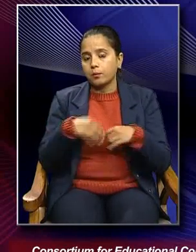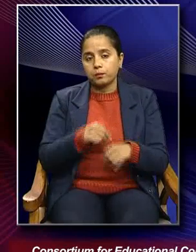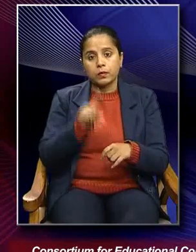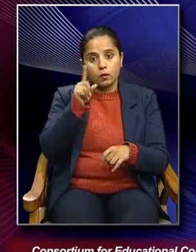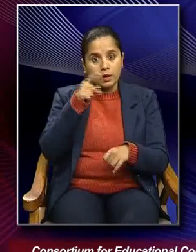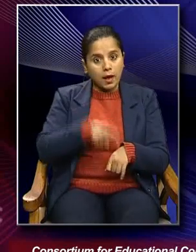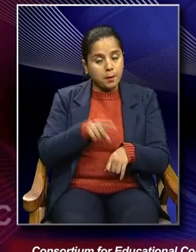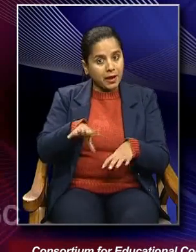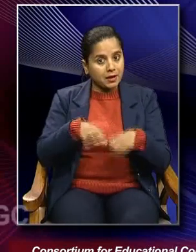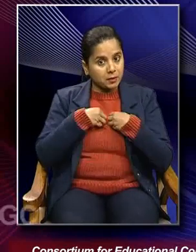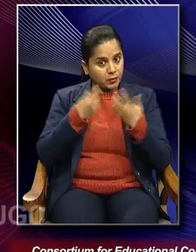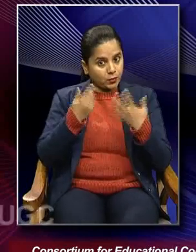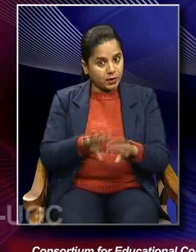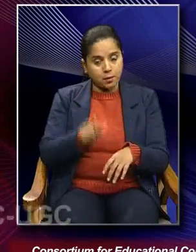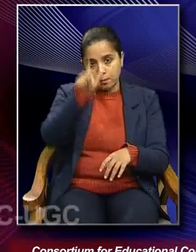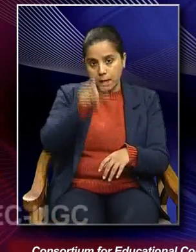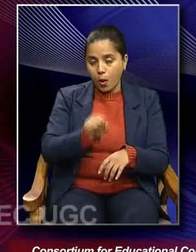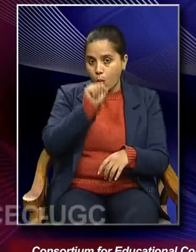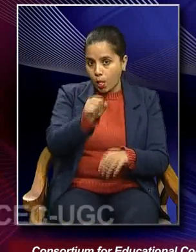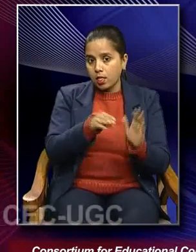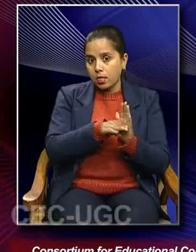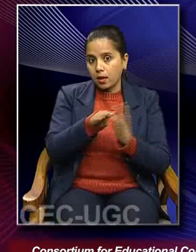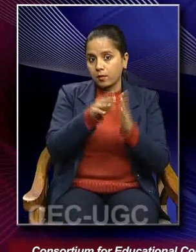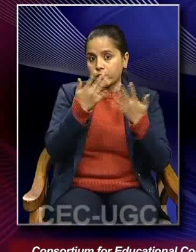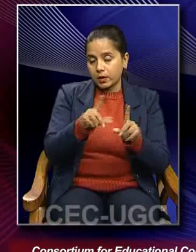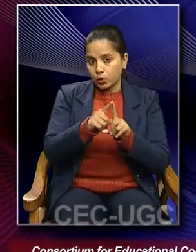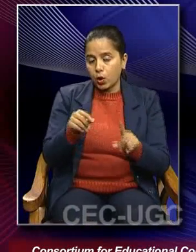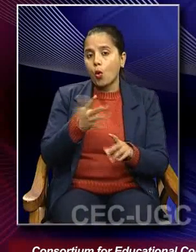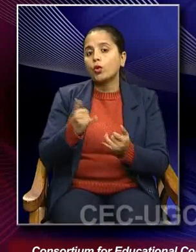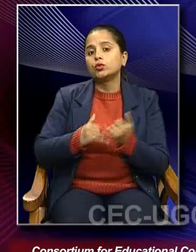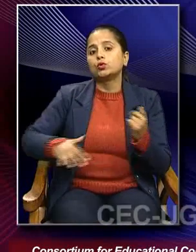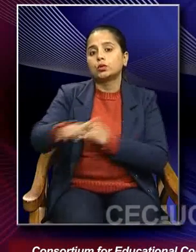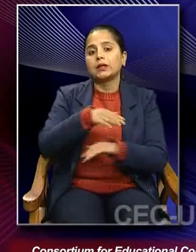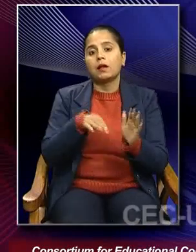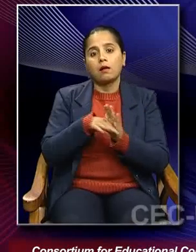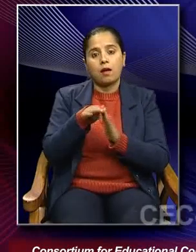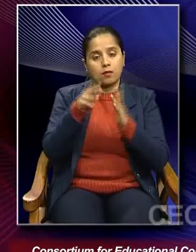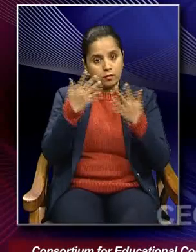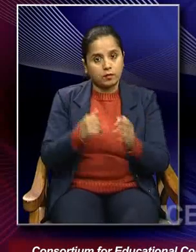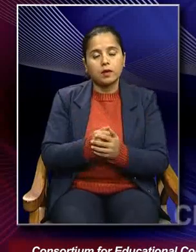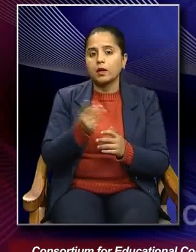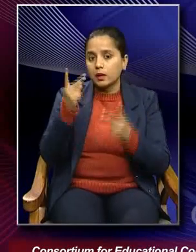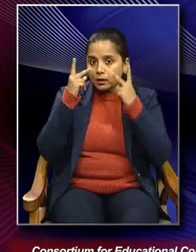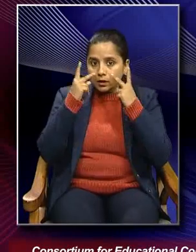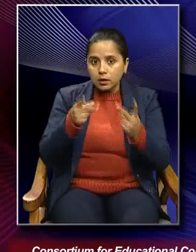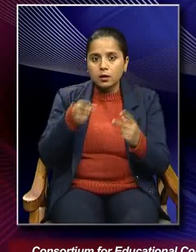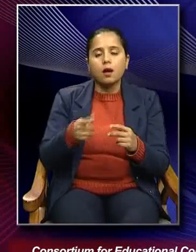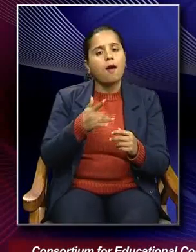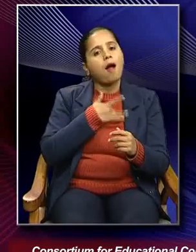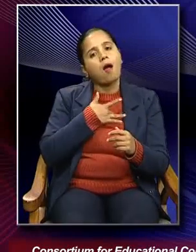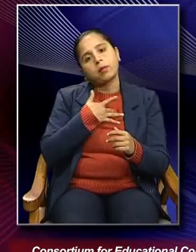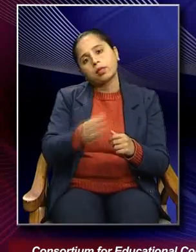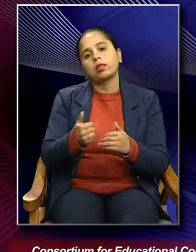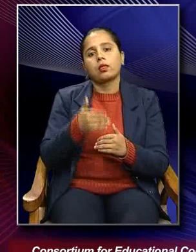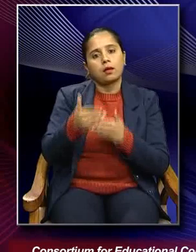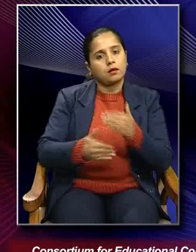is accepted at the individual level and at the societal level, it becomes a habit.